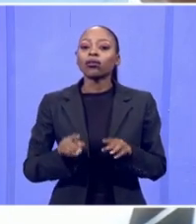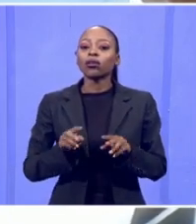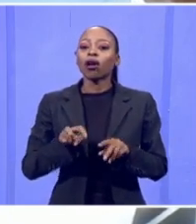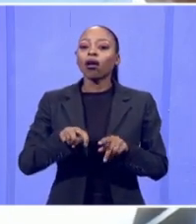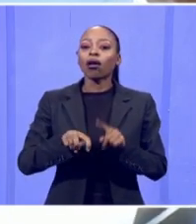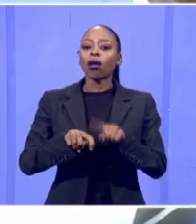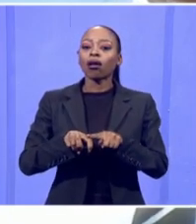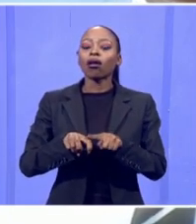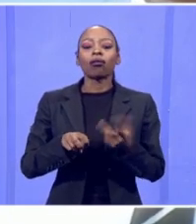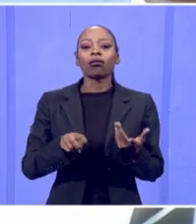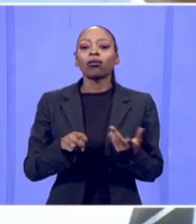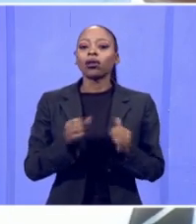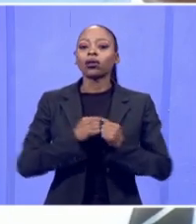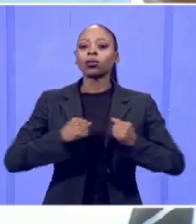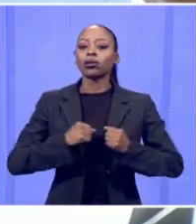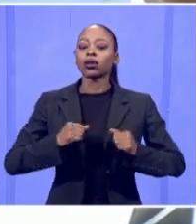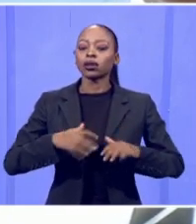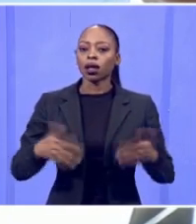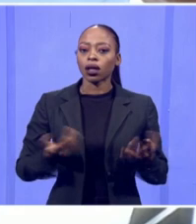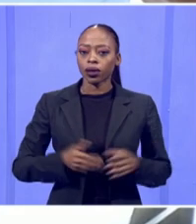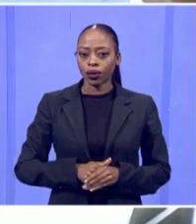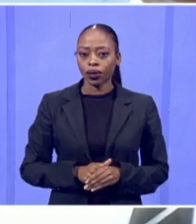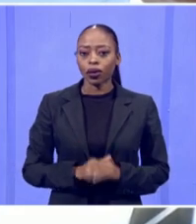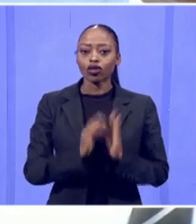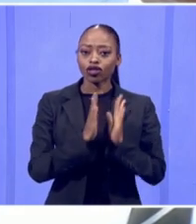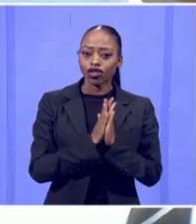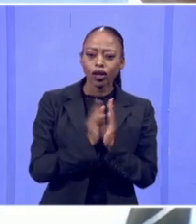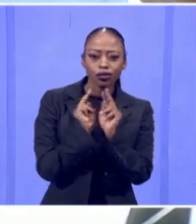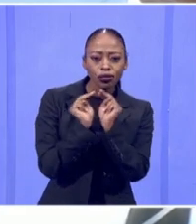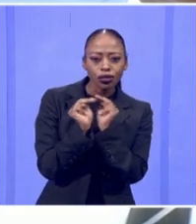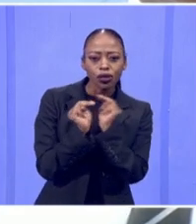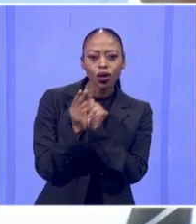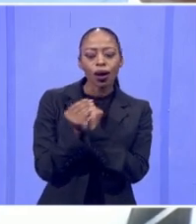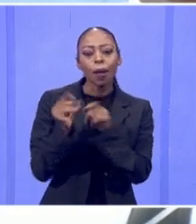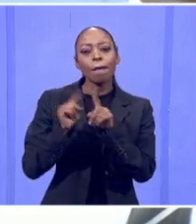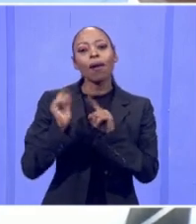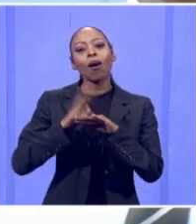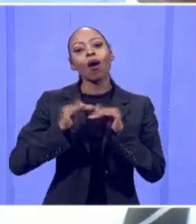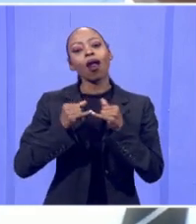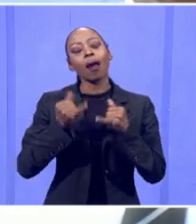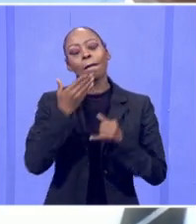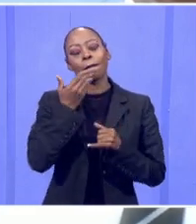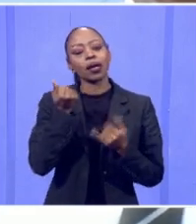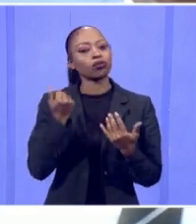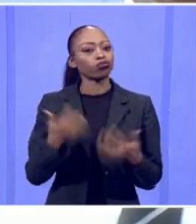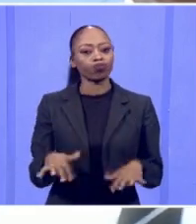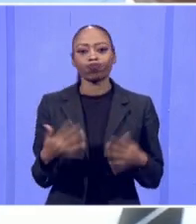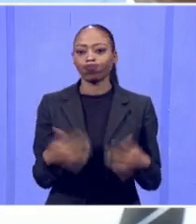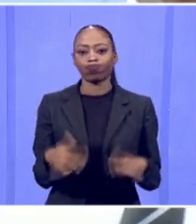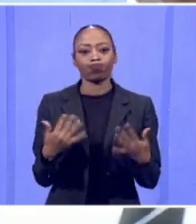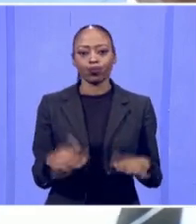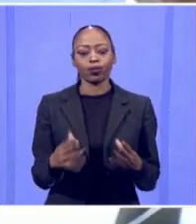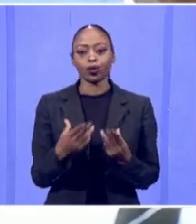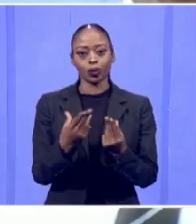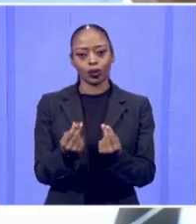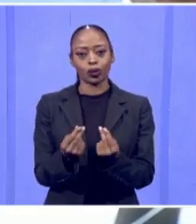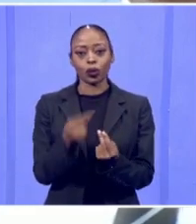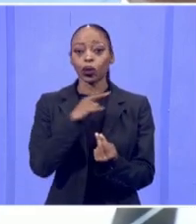space. And that's why we're negotiating with churches, but online will be the best way to go around. So